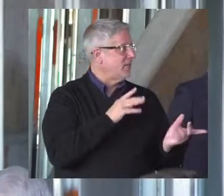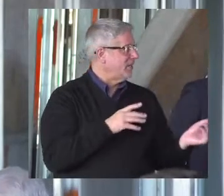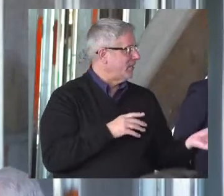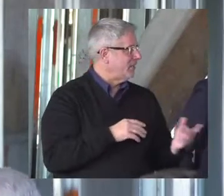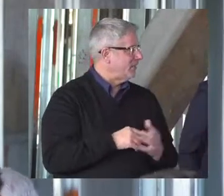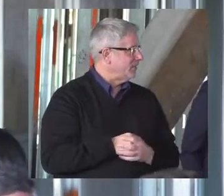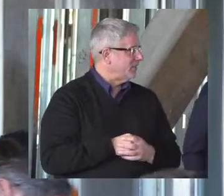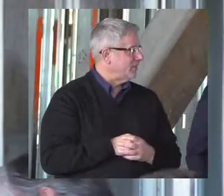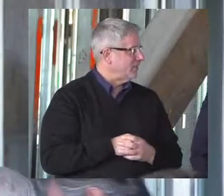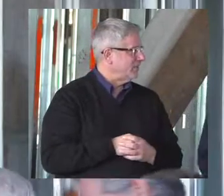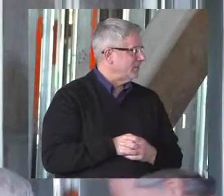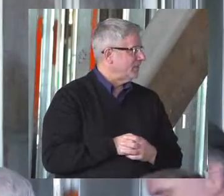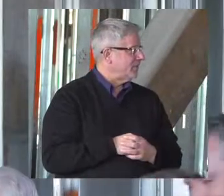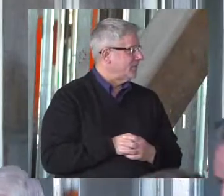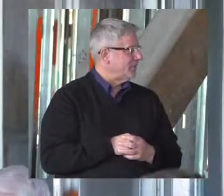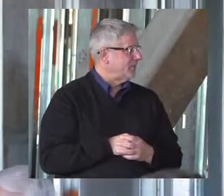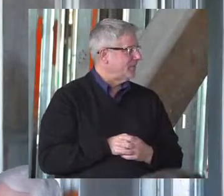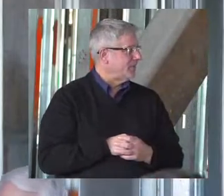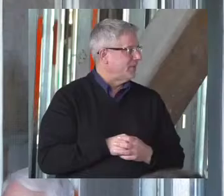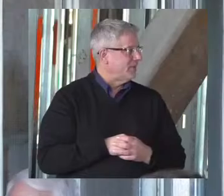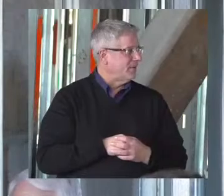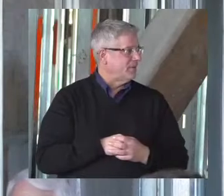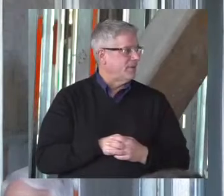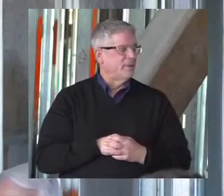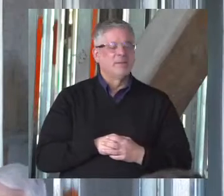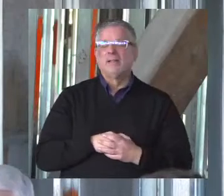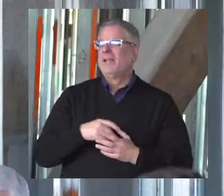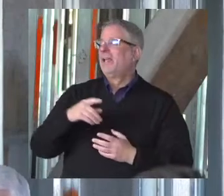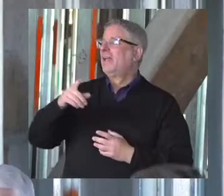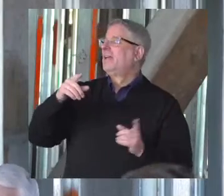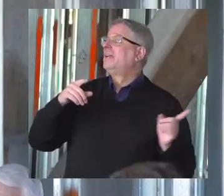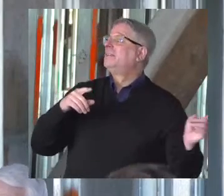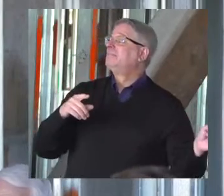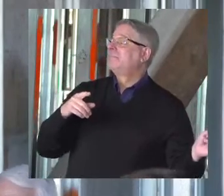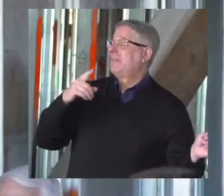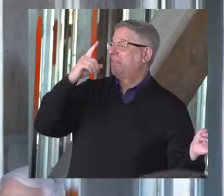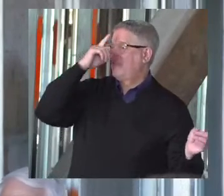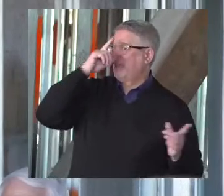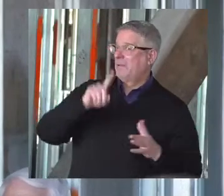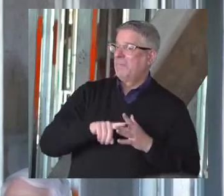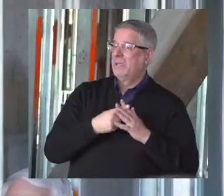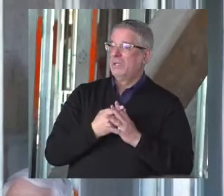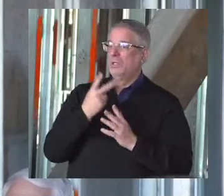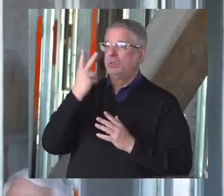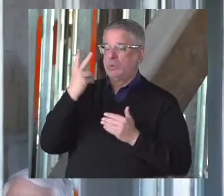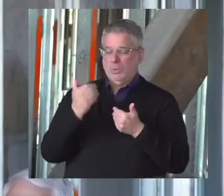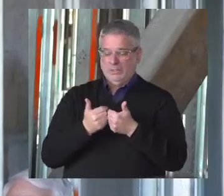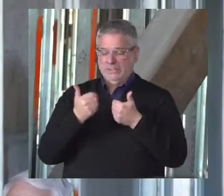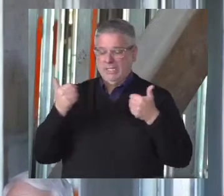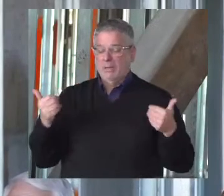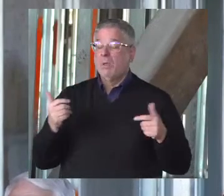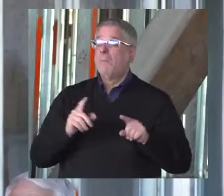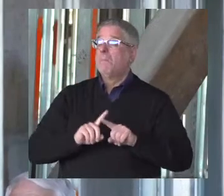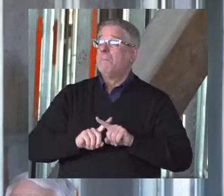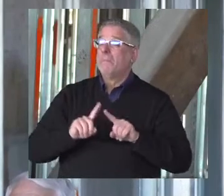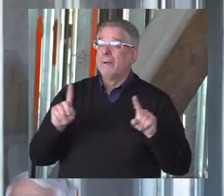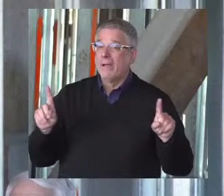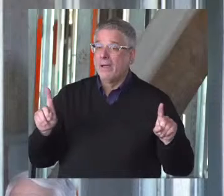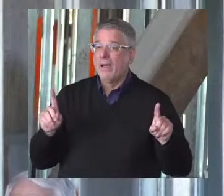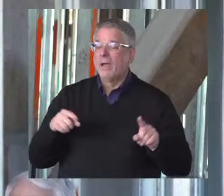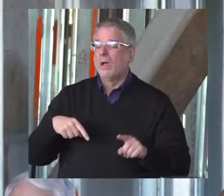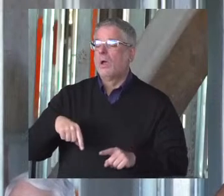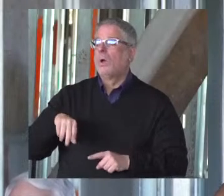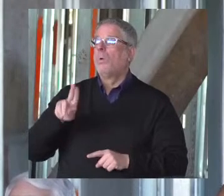guys could talk a little bit more. I think in the beginning, these are two separate things, but